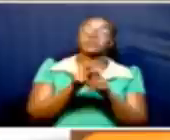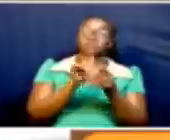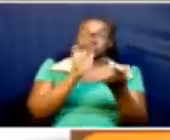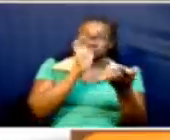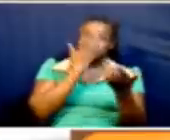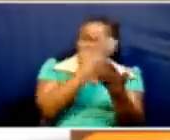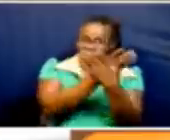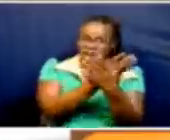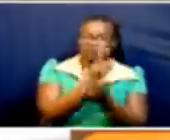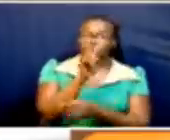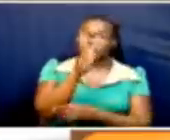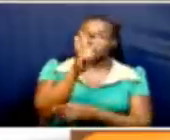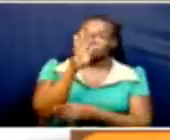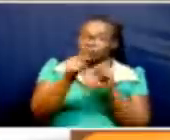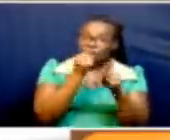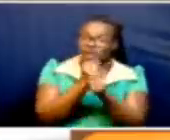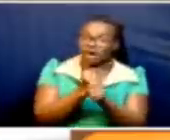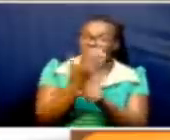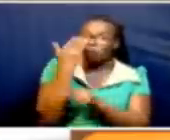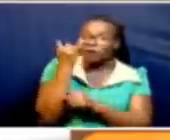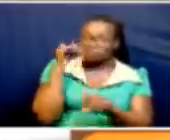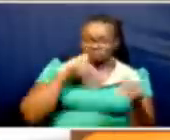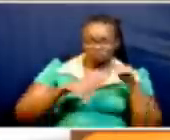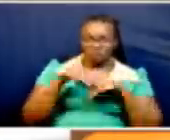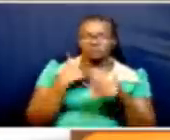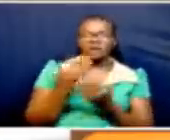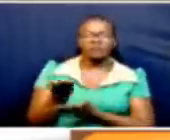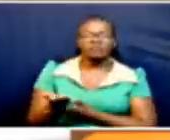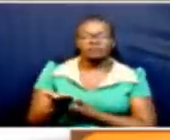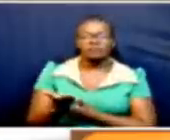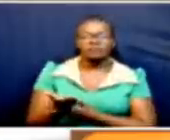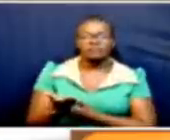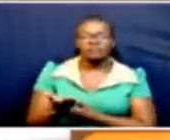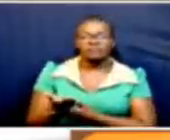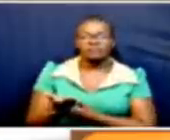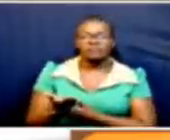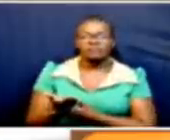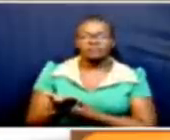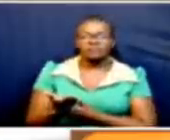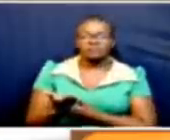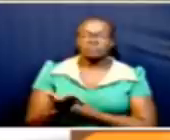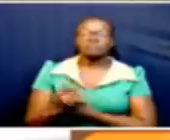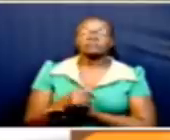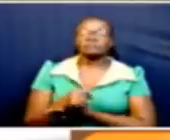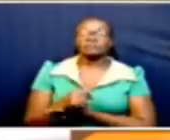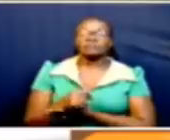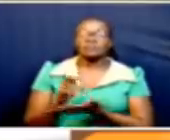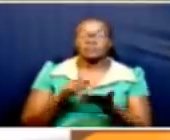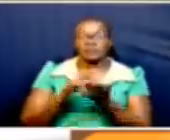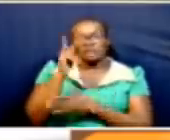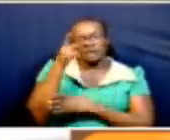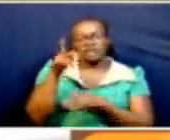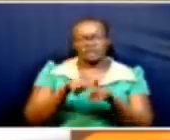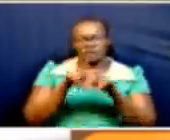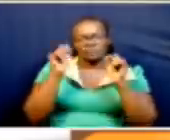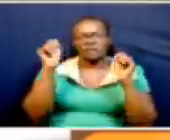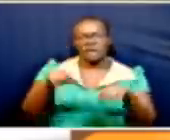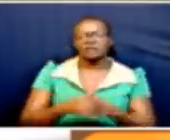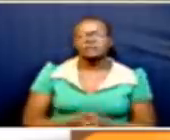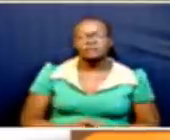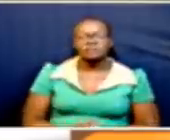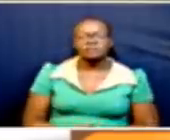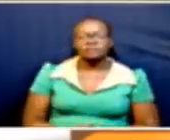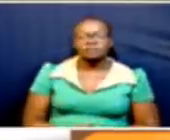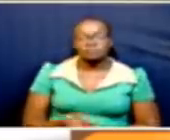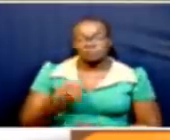because of corruption. She could not explain the money that got into her account during the campaign period. Therefore, Kenya can do it. And I believe that